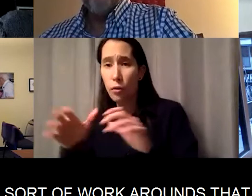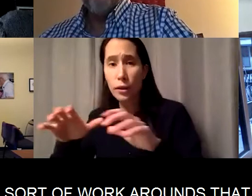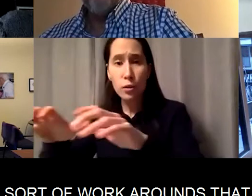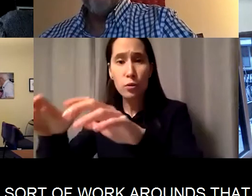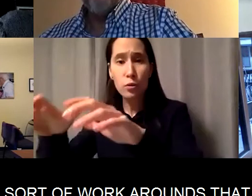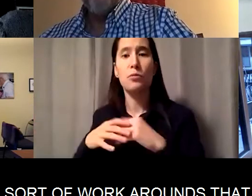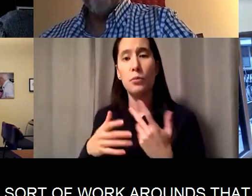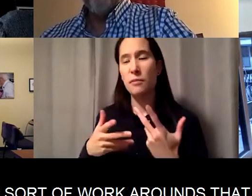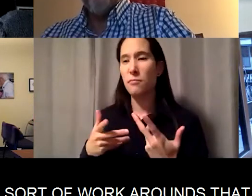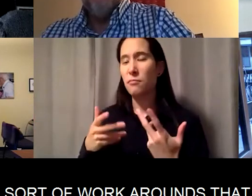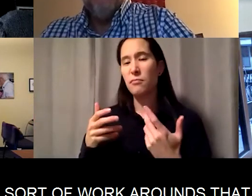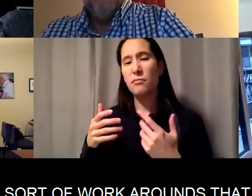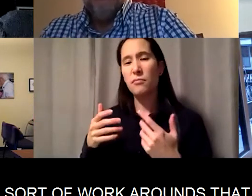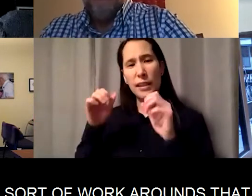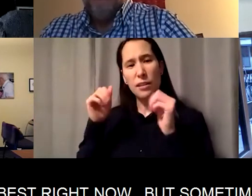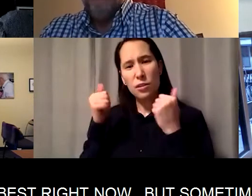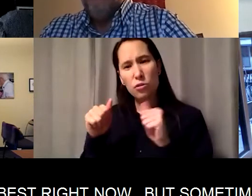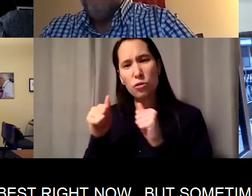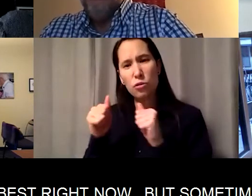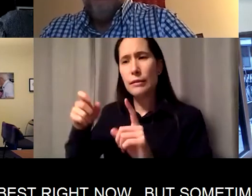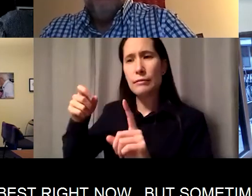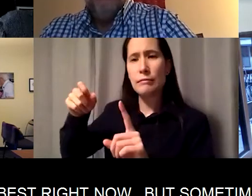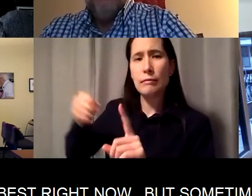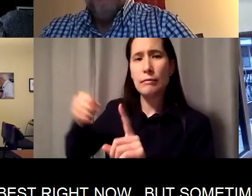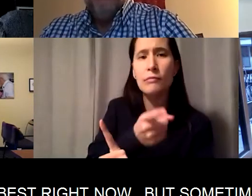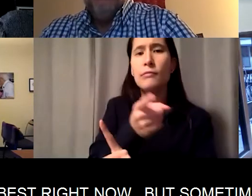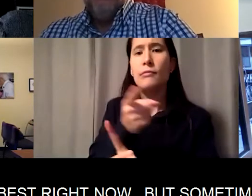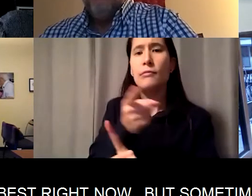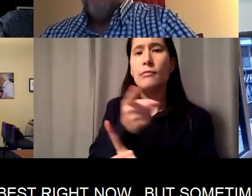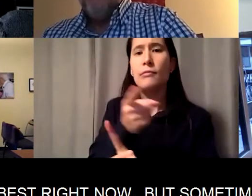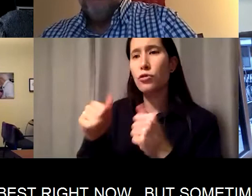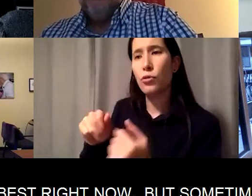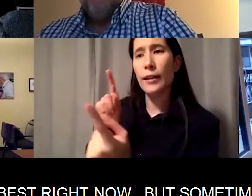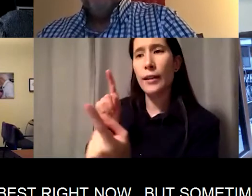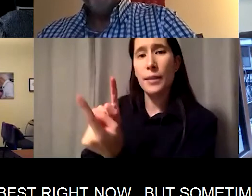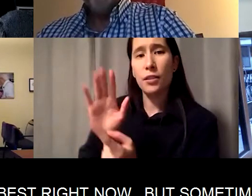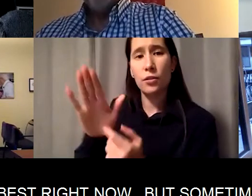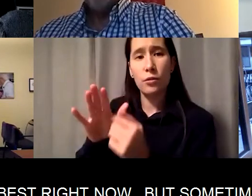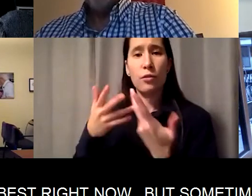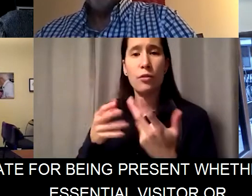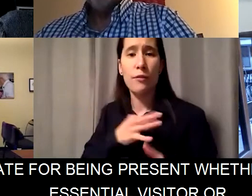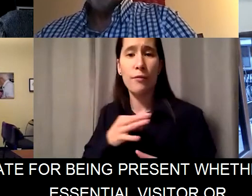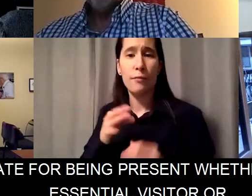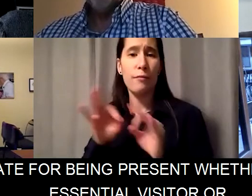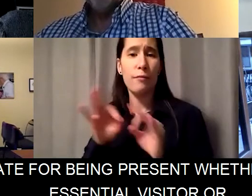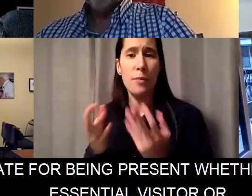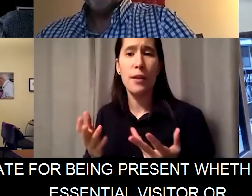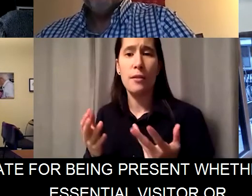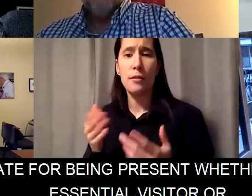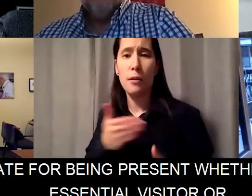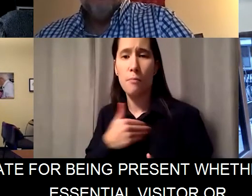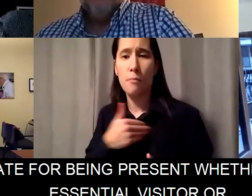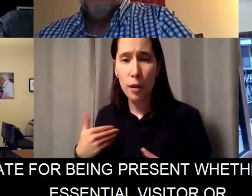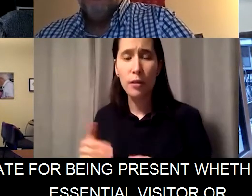of workarounds that allow you to do your best right now, but sometimes you may need to advocate for being present, whether you're